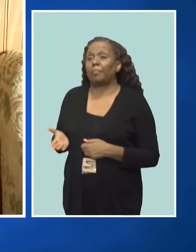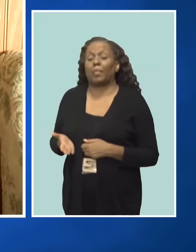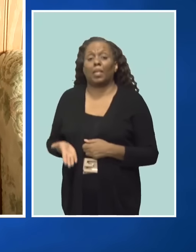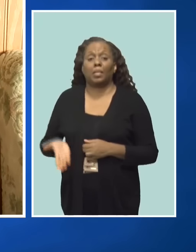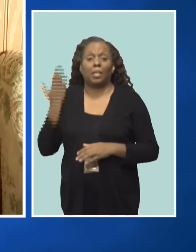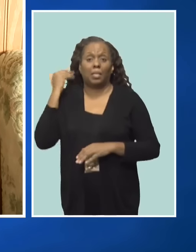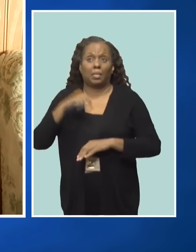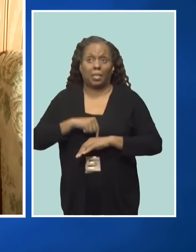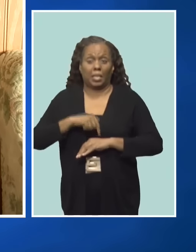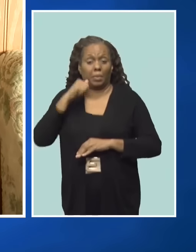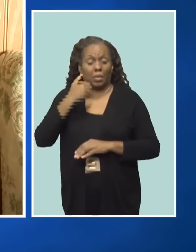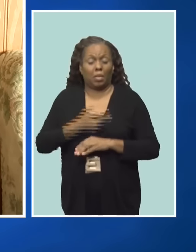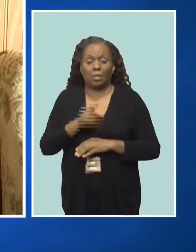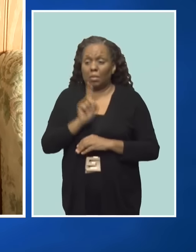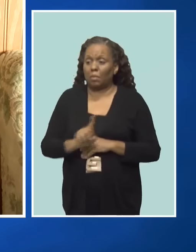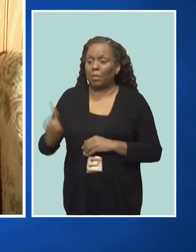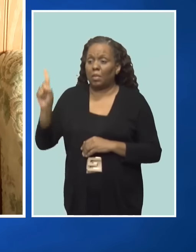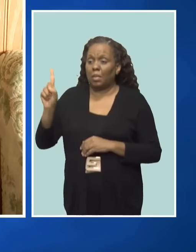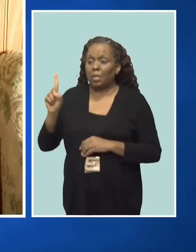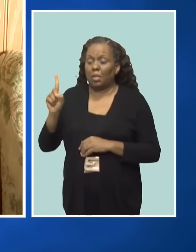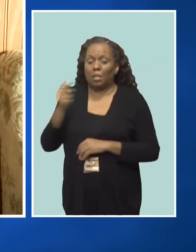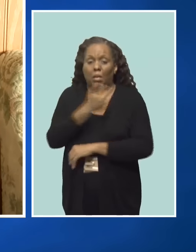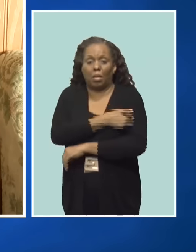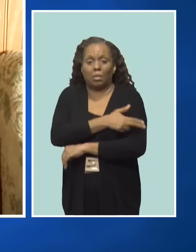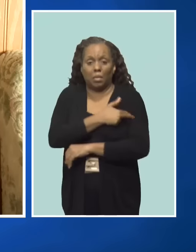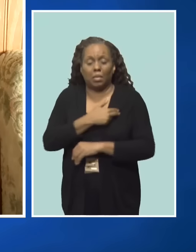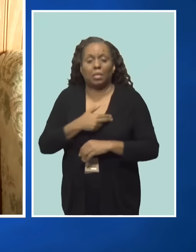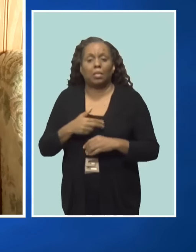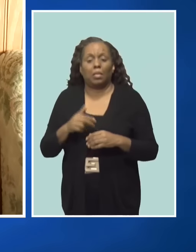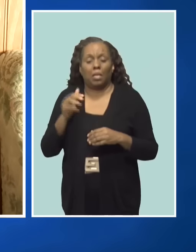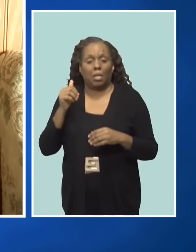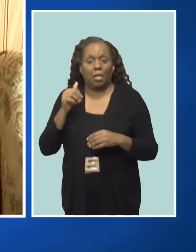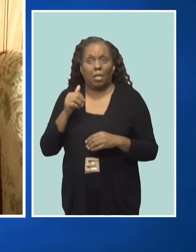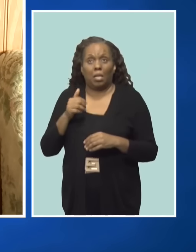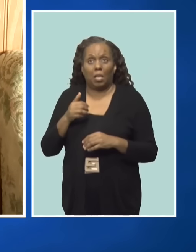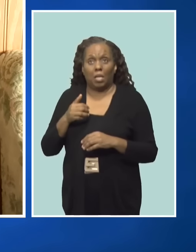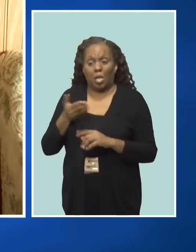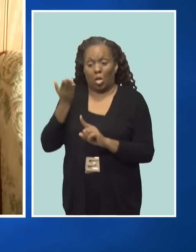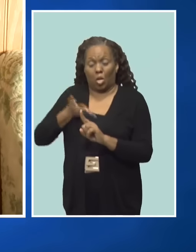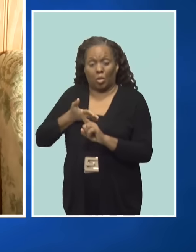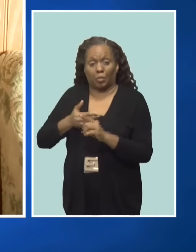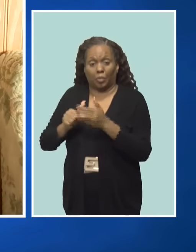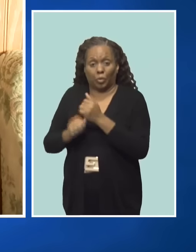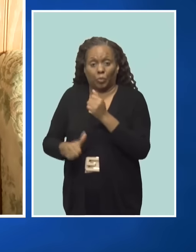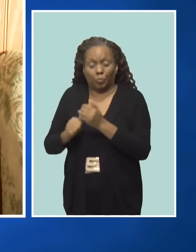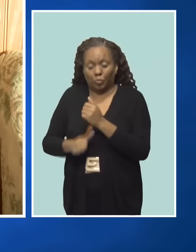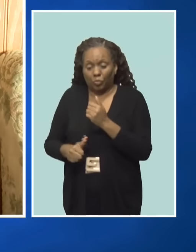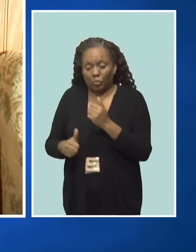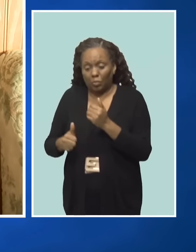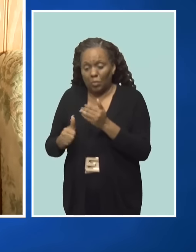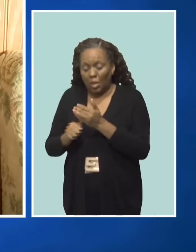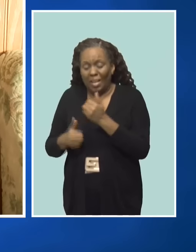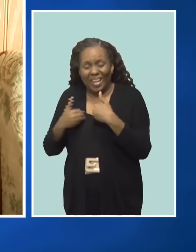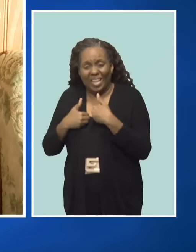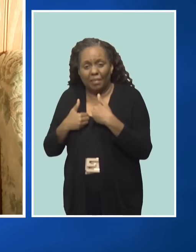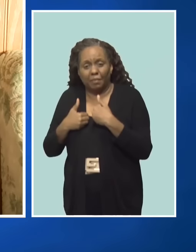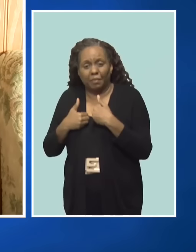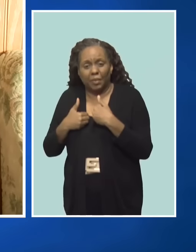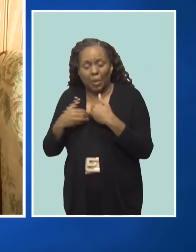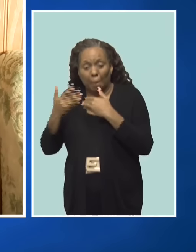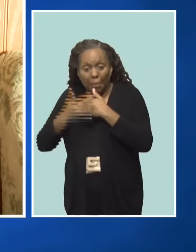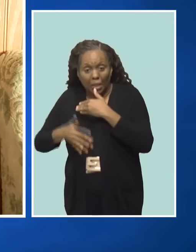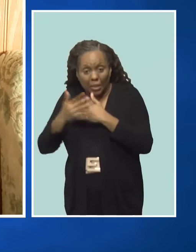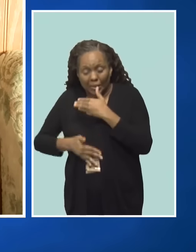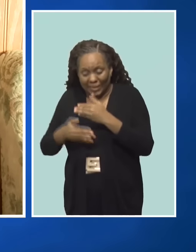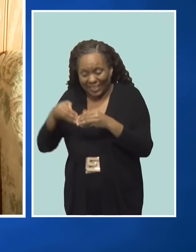hospital for stool, blood into her stools, and she got some blood transfusion, two blood transfusions